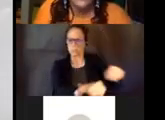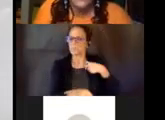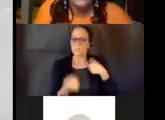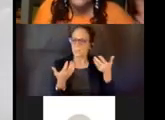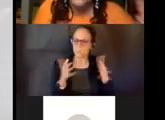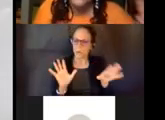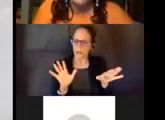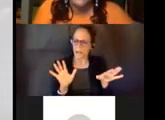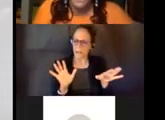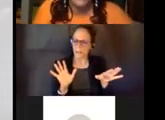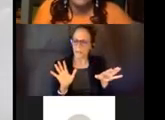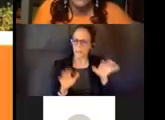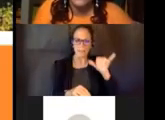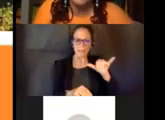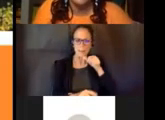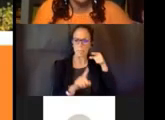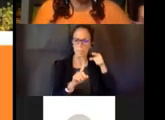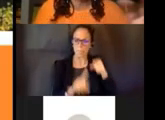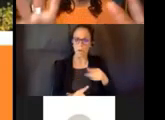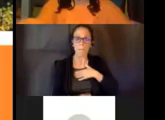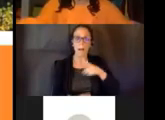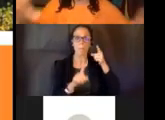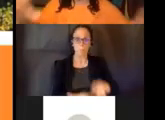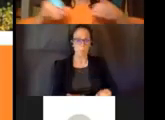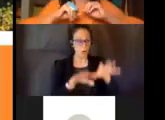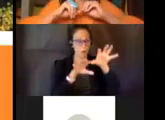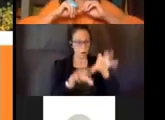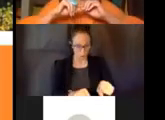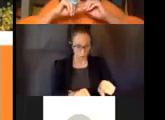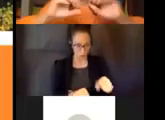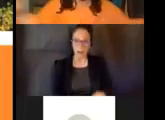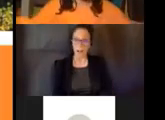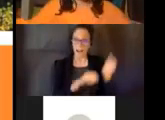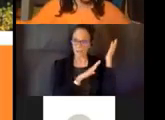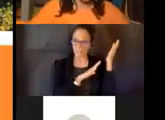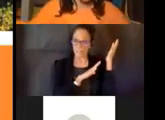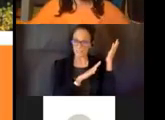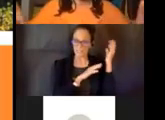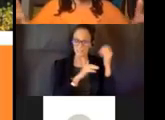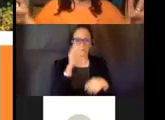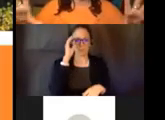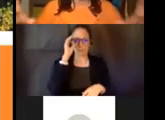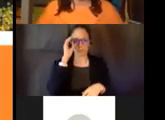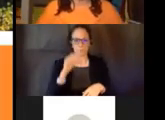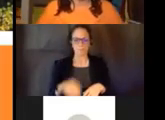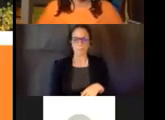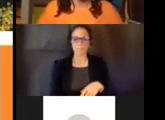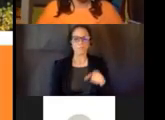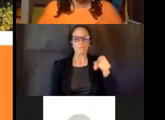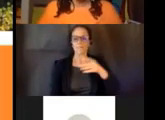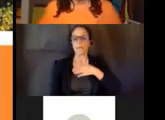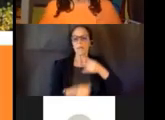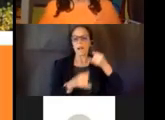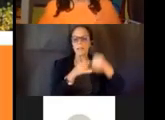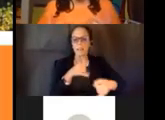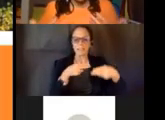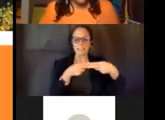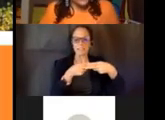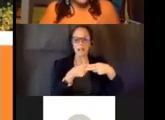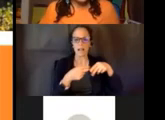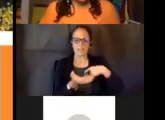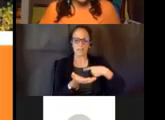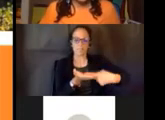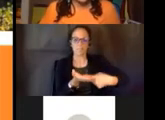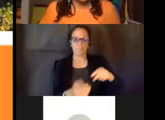been dominated. The space has been dominated for the last 400 years. So this is my last slide. And I often hear, and I will stop, and I talk about risk and